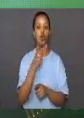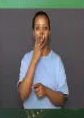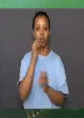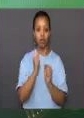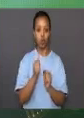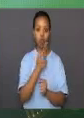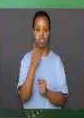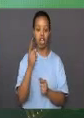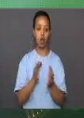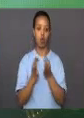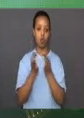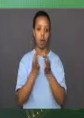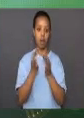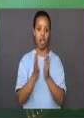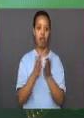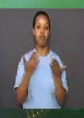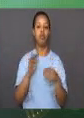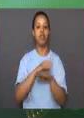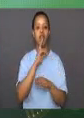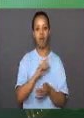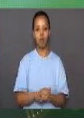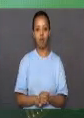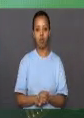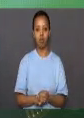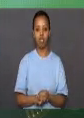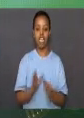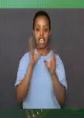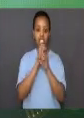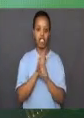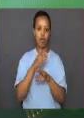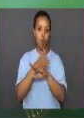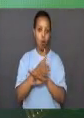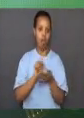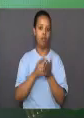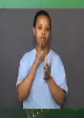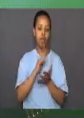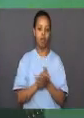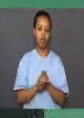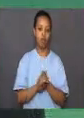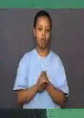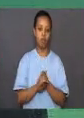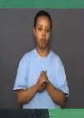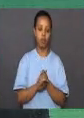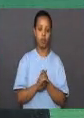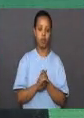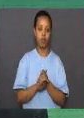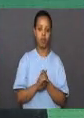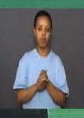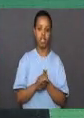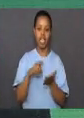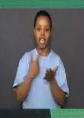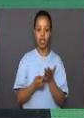term's definition in the textbook when we have finished today's lesson. If you know